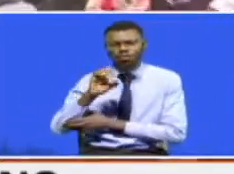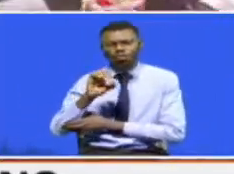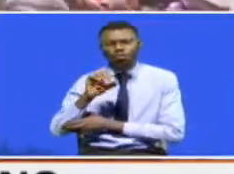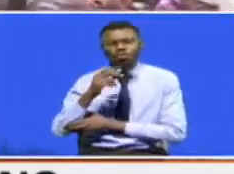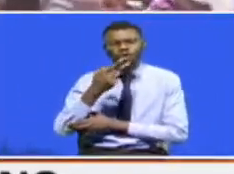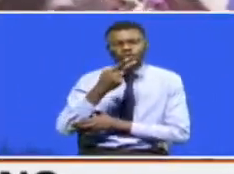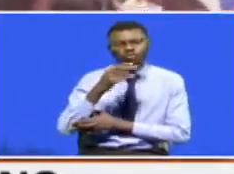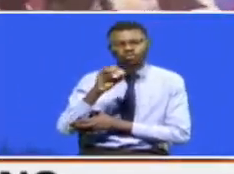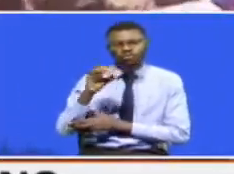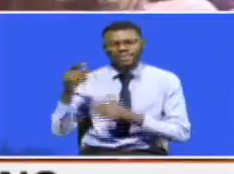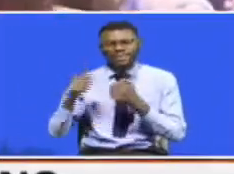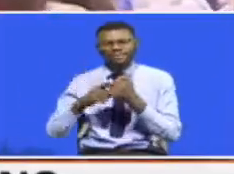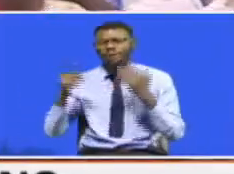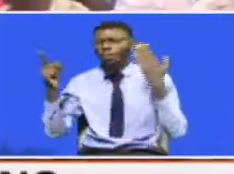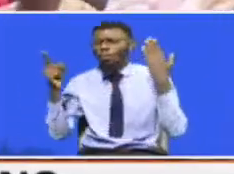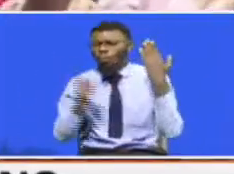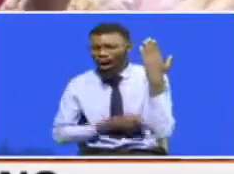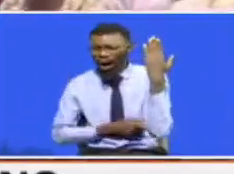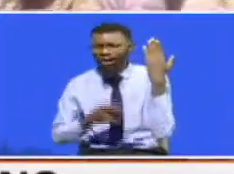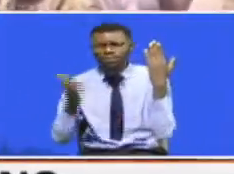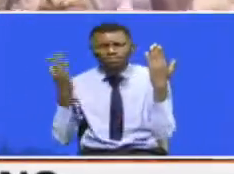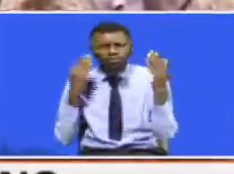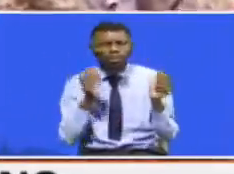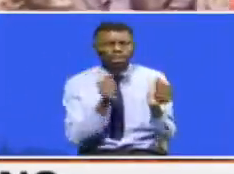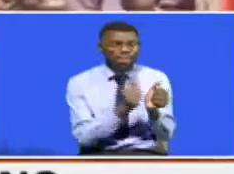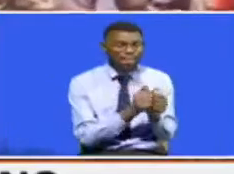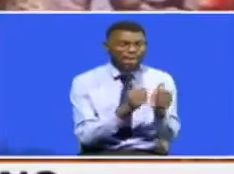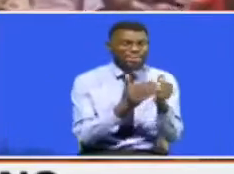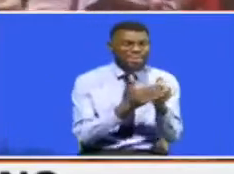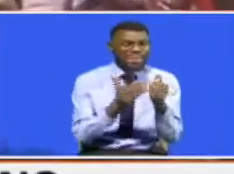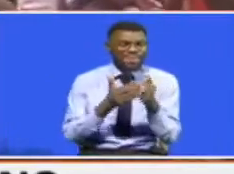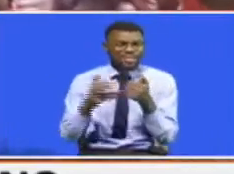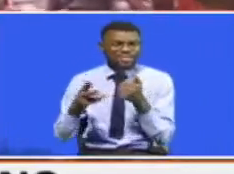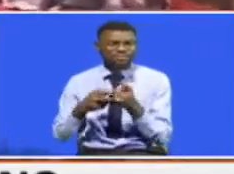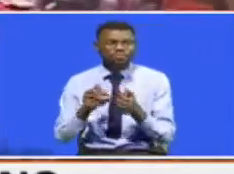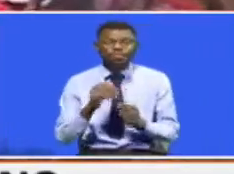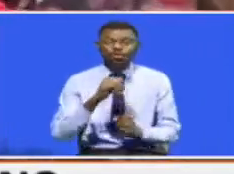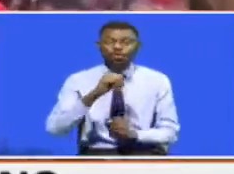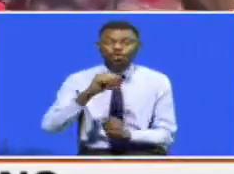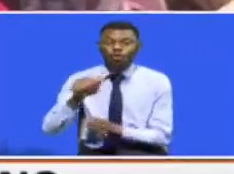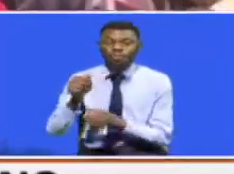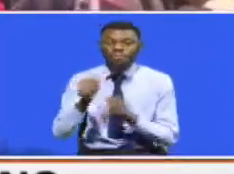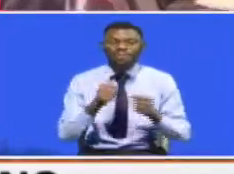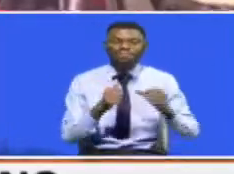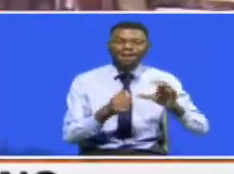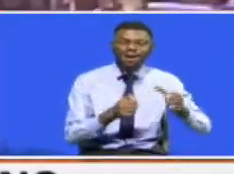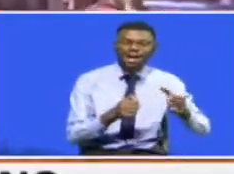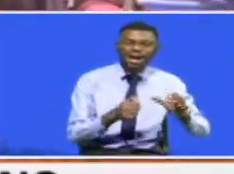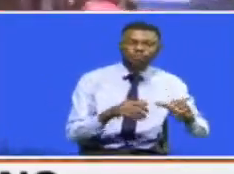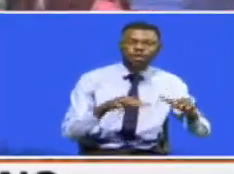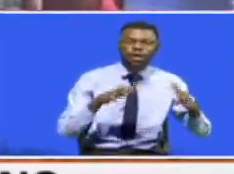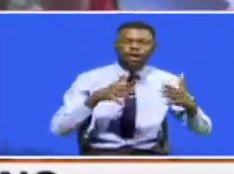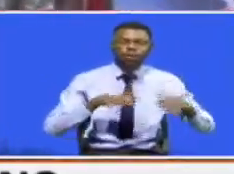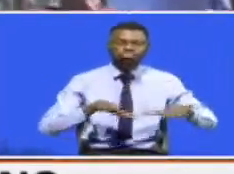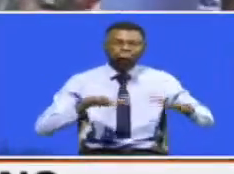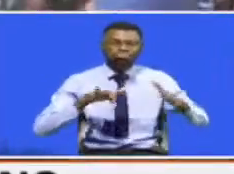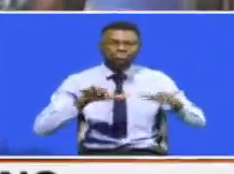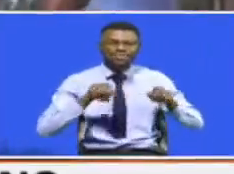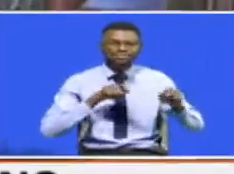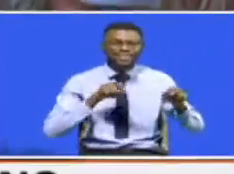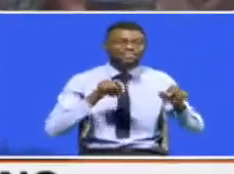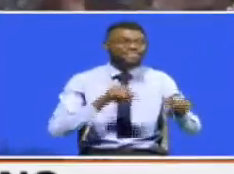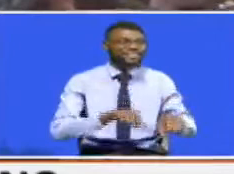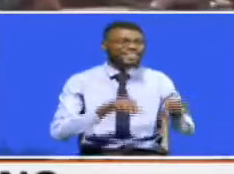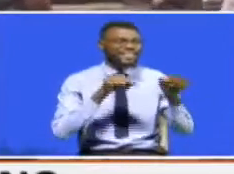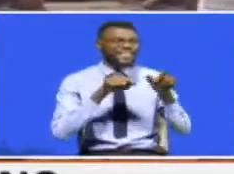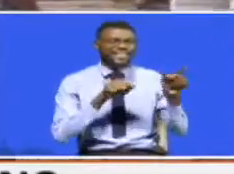Nino season occurred in 1997. Homabay County Beach Management Unit Chairperson Edward Oremo is worried